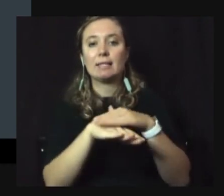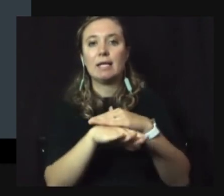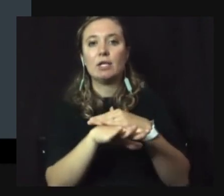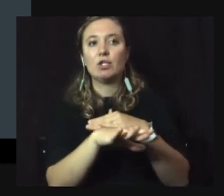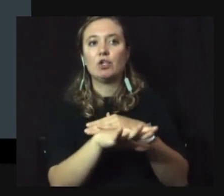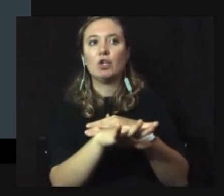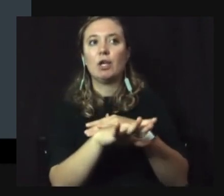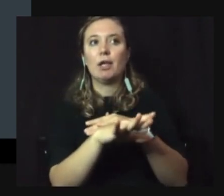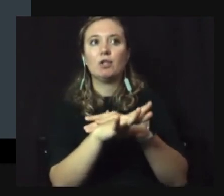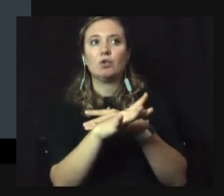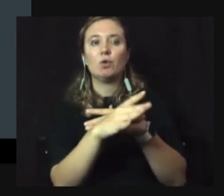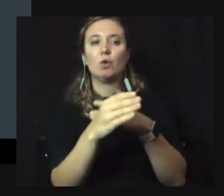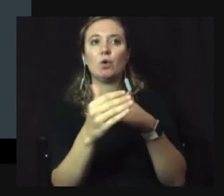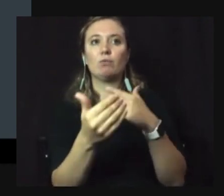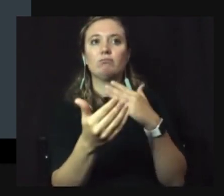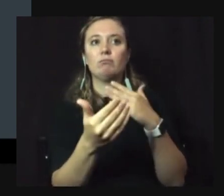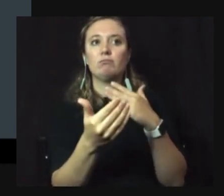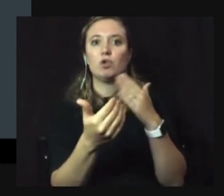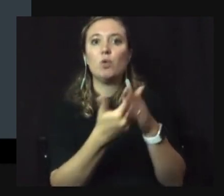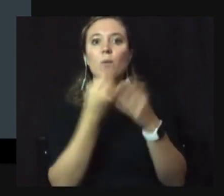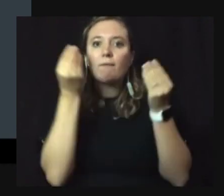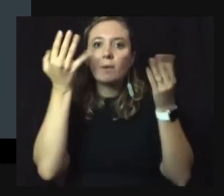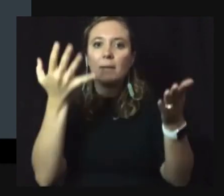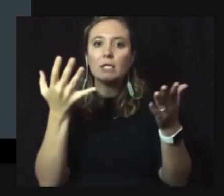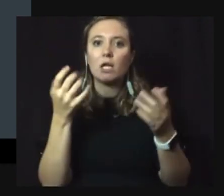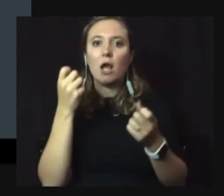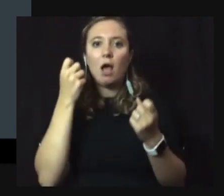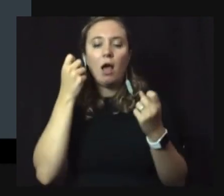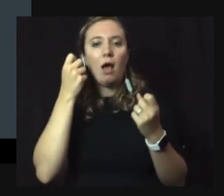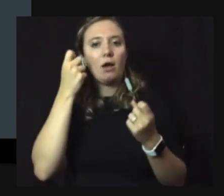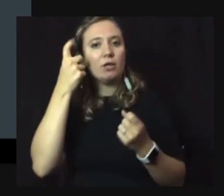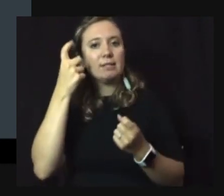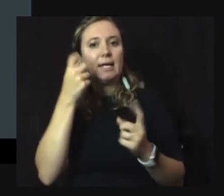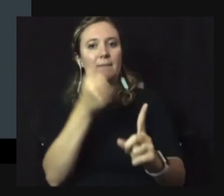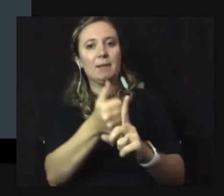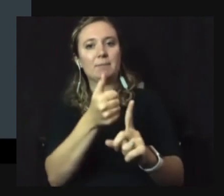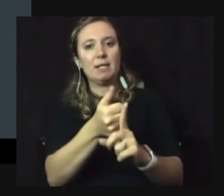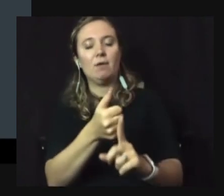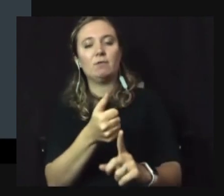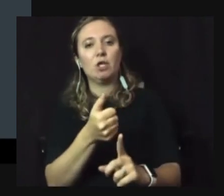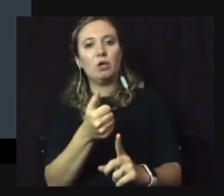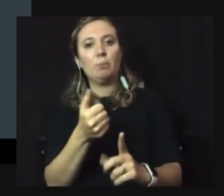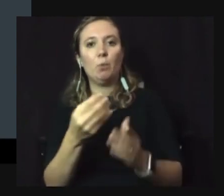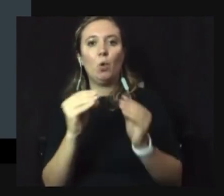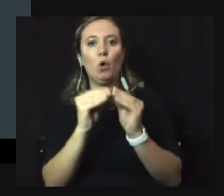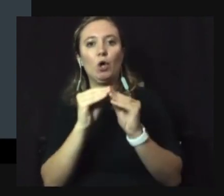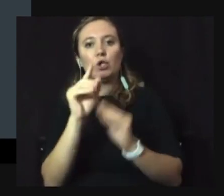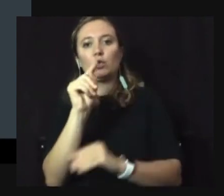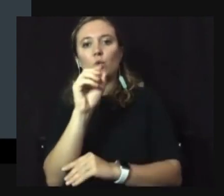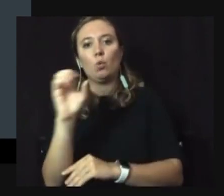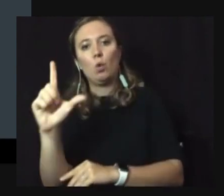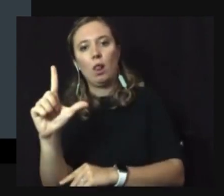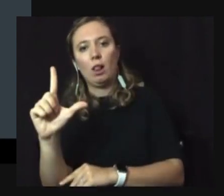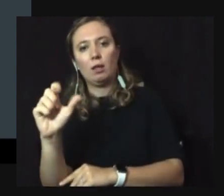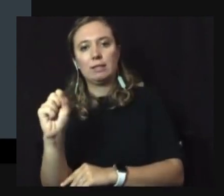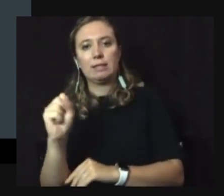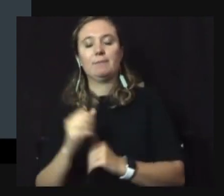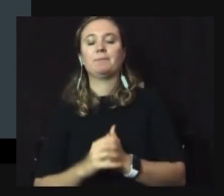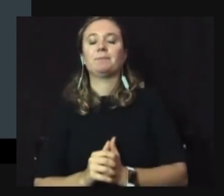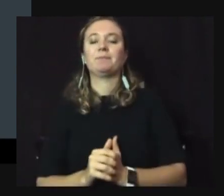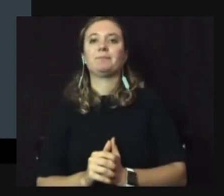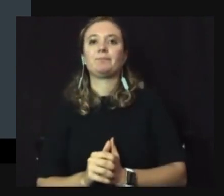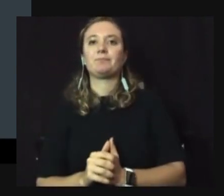understanding themselves, another tool in their toolbox. I will also